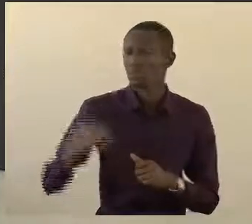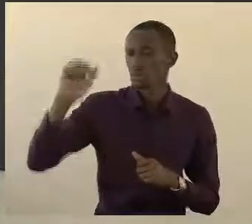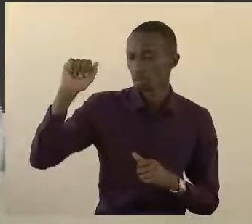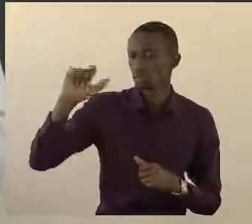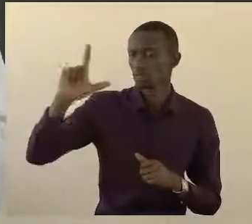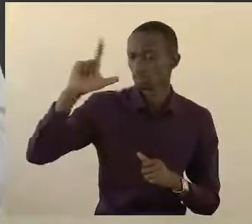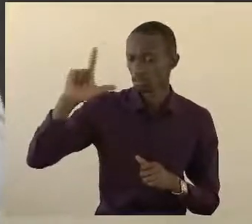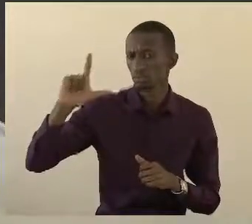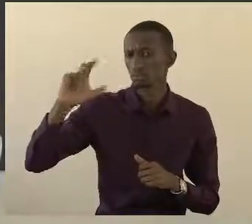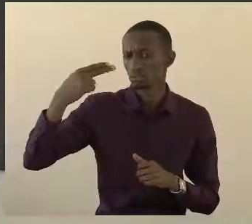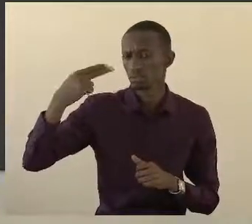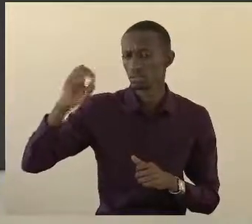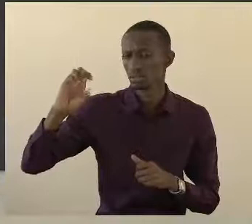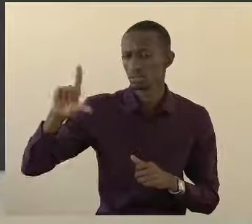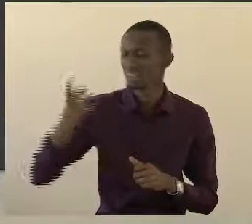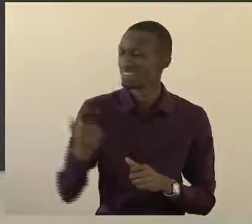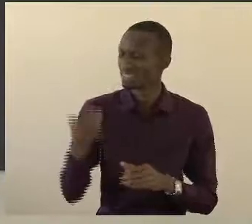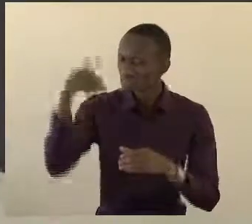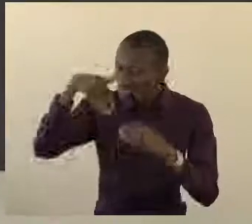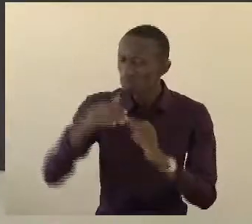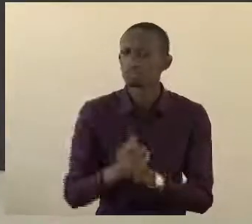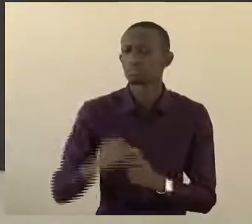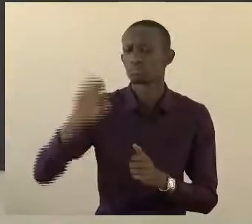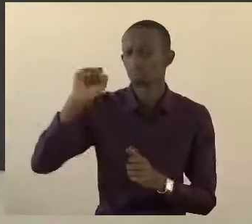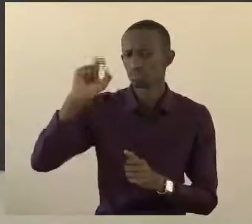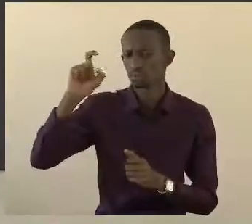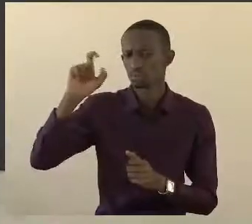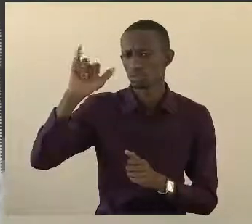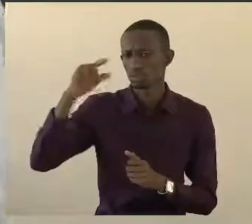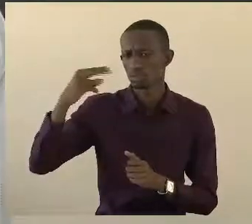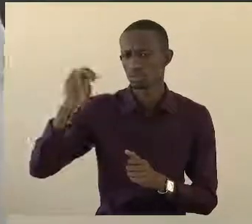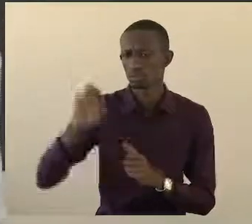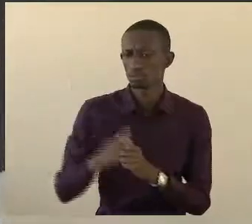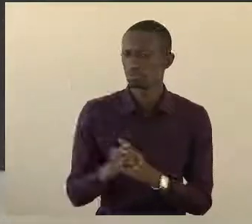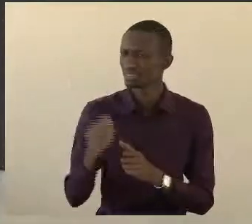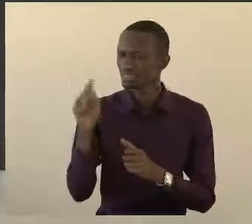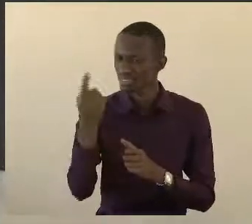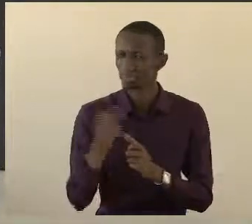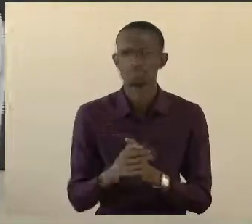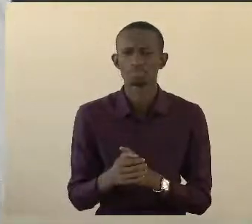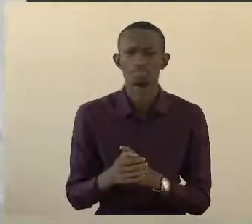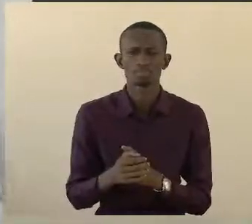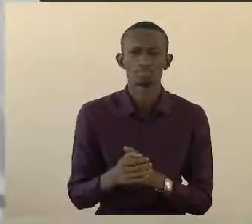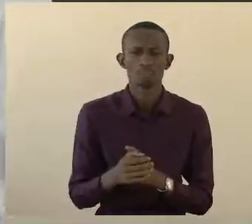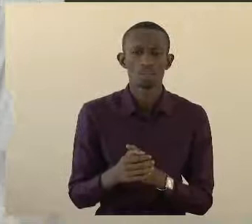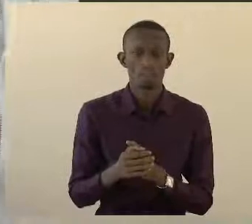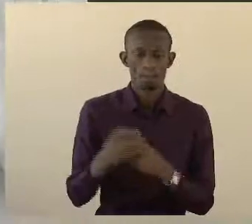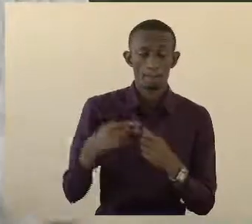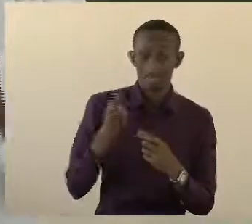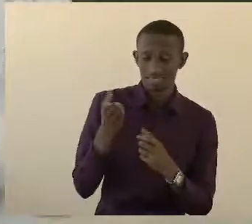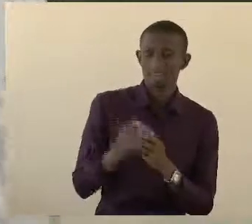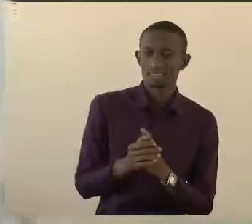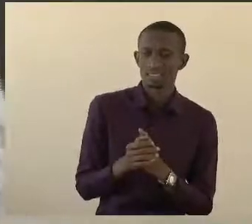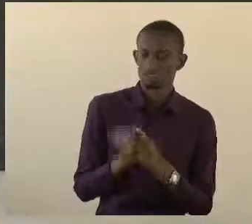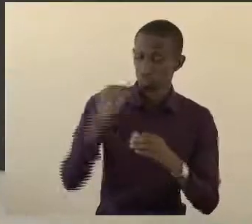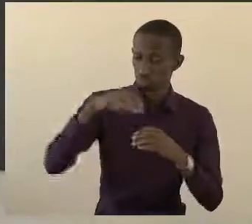the oxygen on the first carbon atom. And in the compound we want to produce, the oxygen